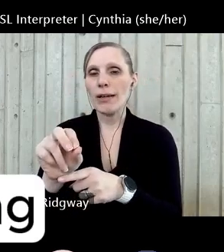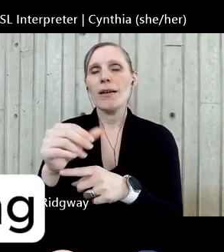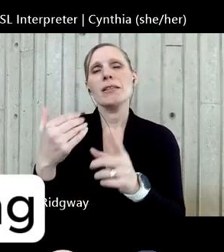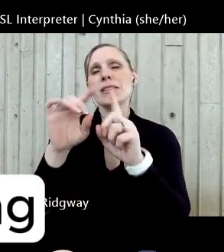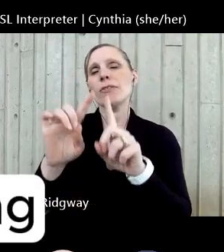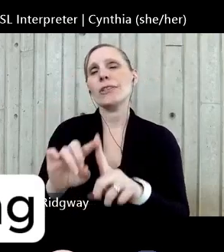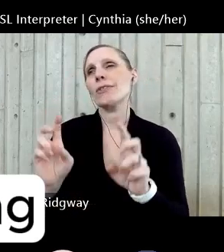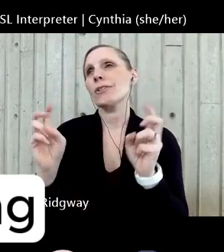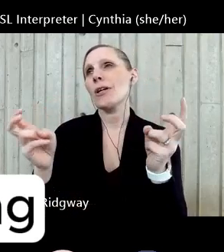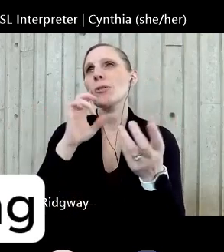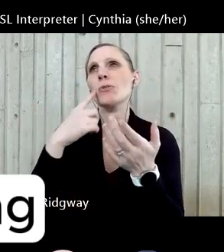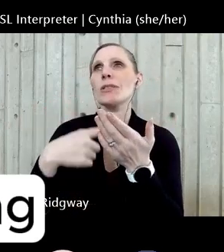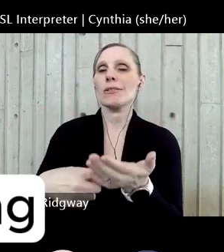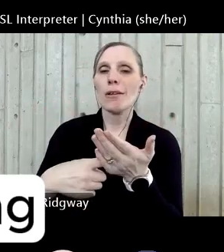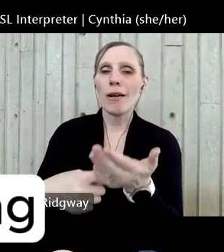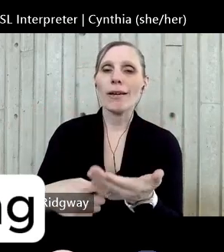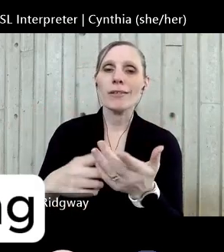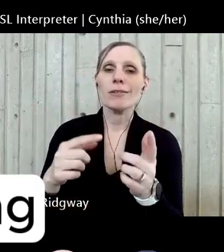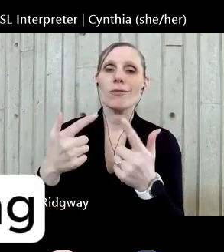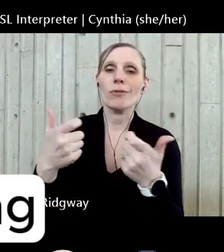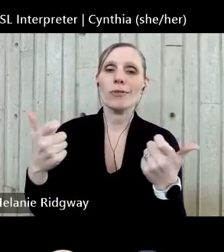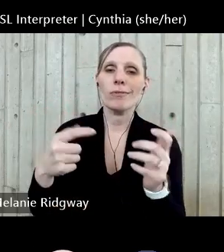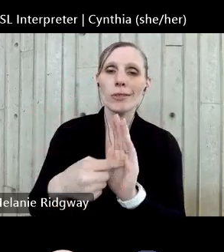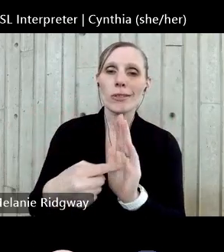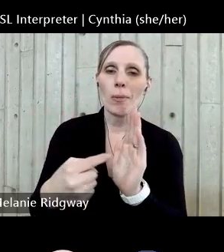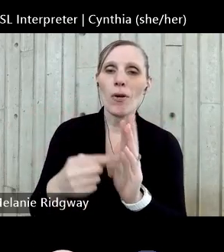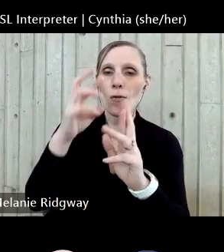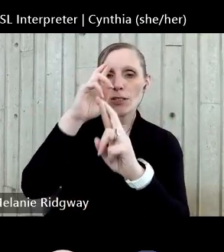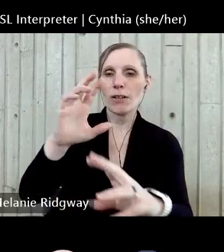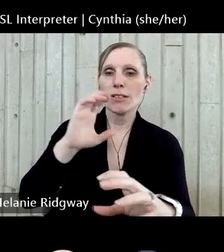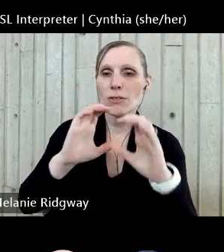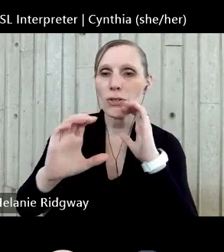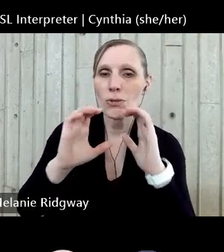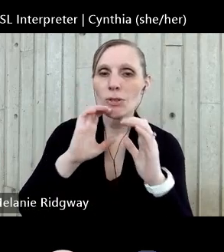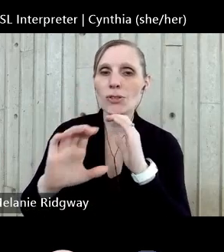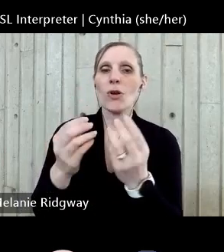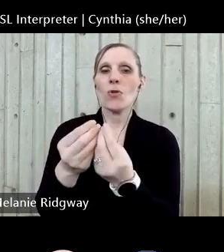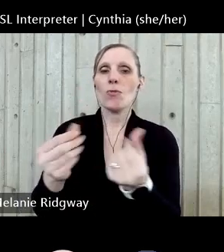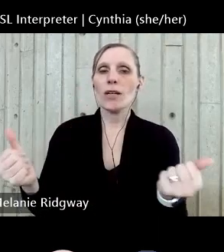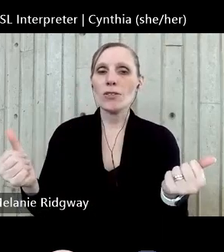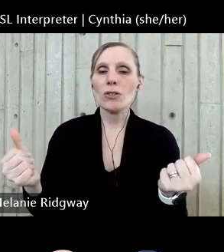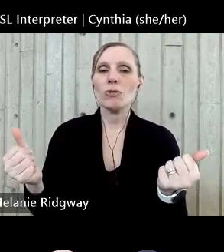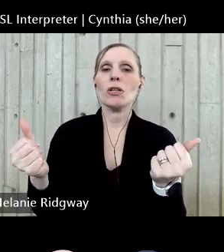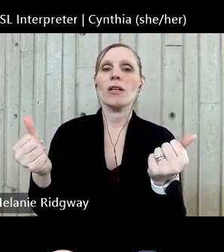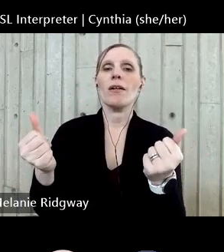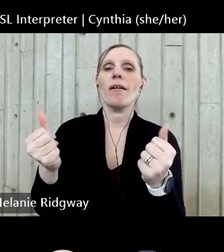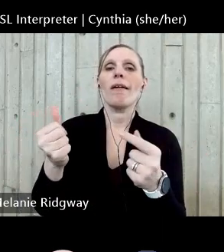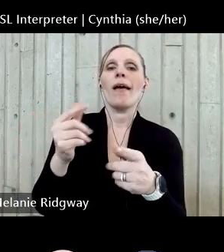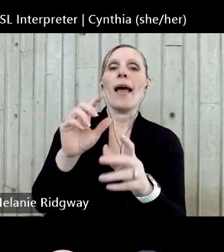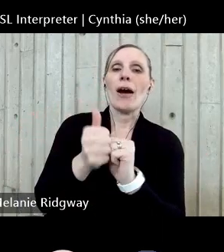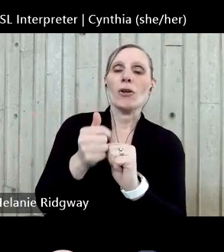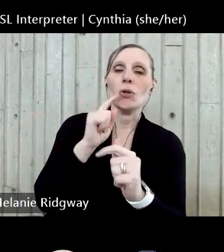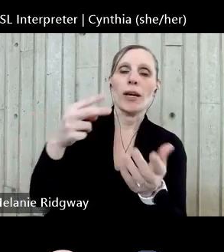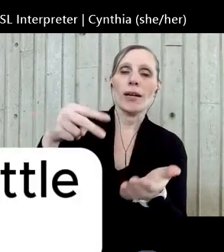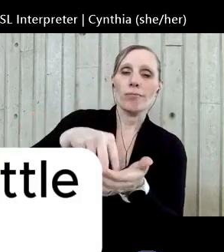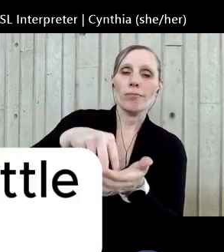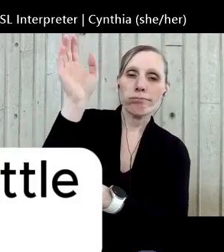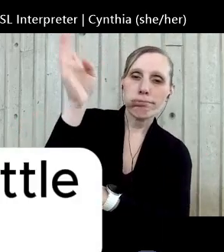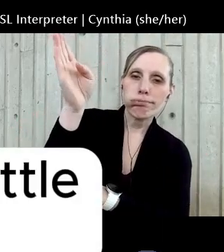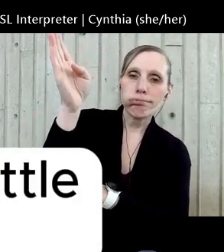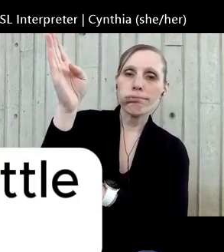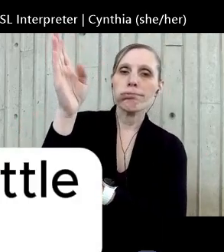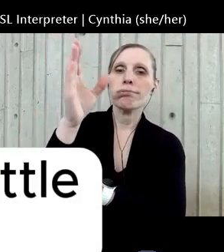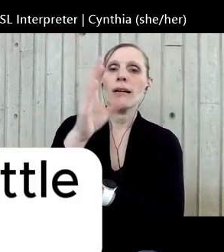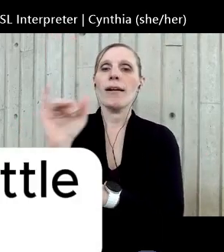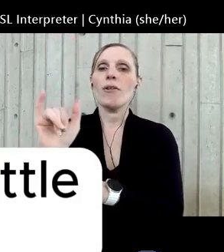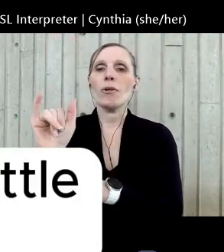conflict resolution, the art of public speaking, innovation, and problem solving. So these are great workshops for anybody